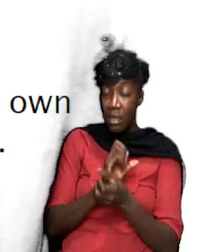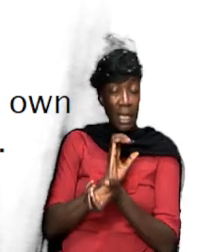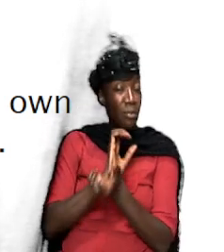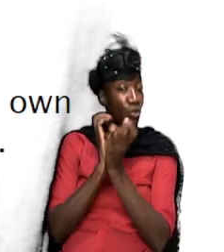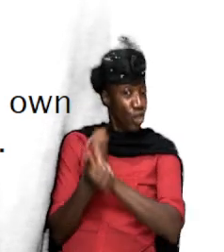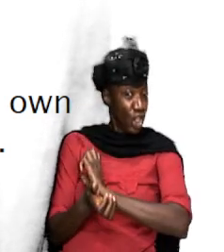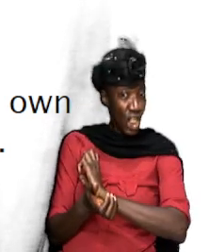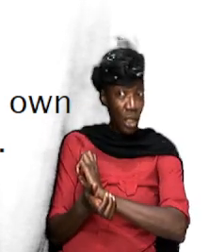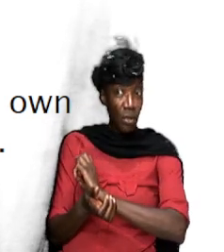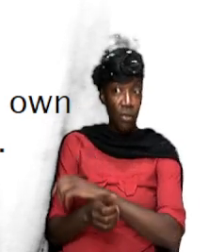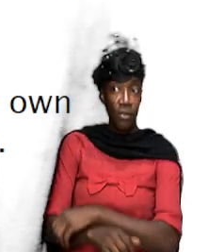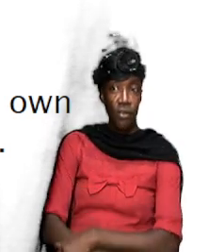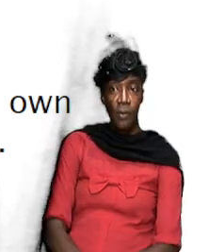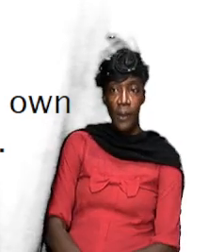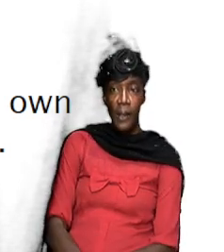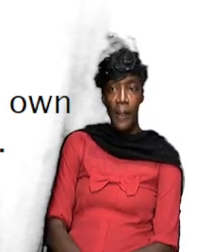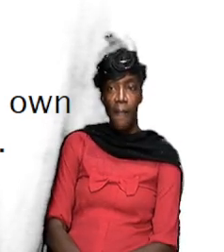changed.